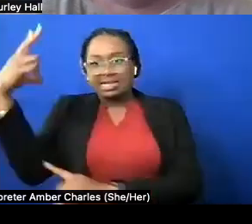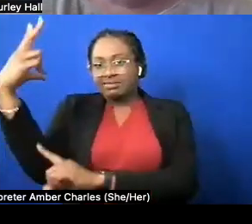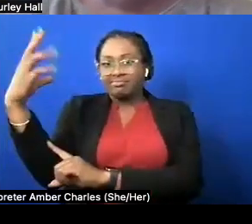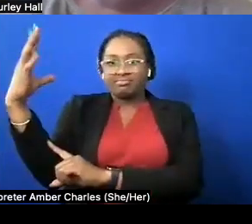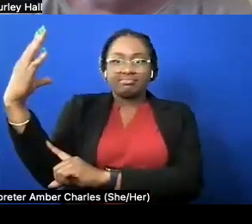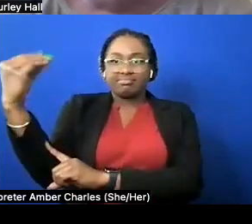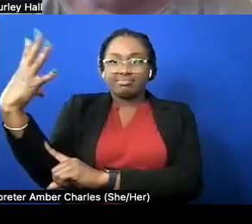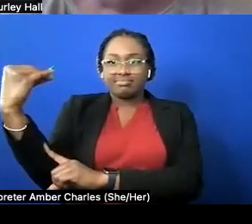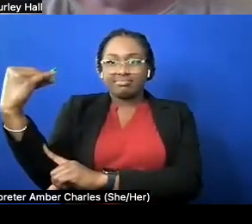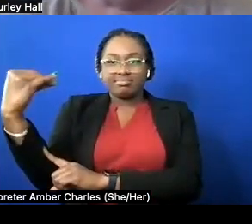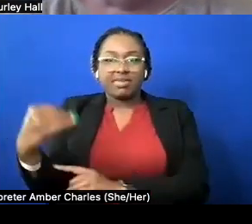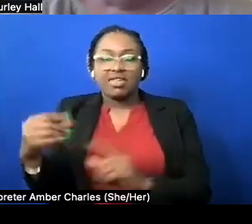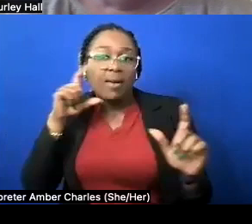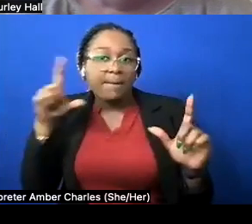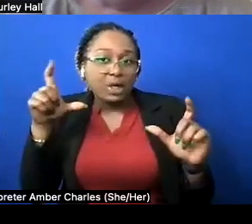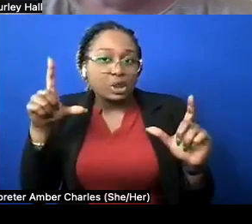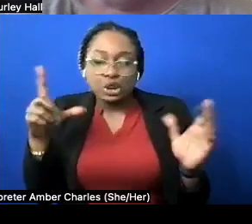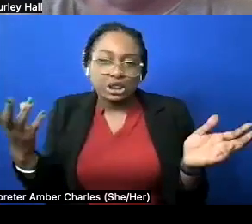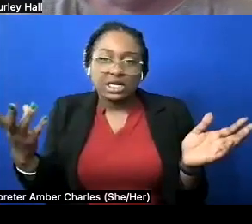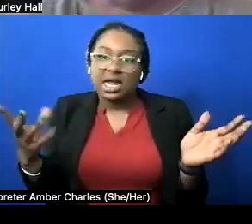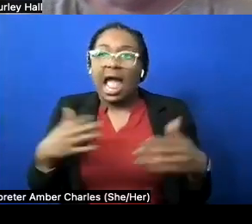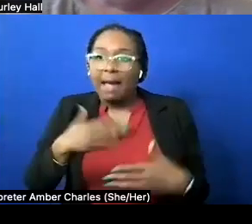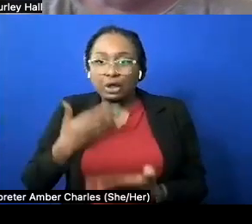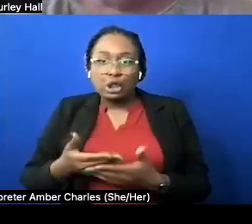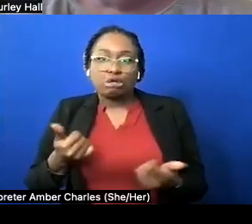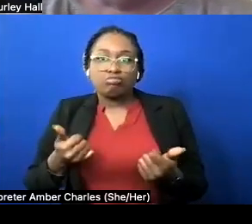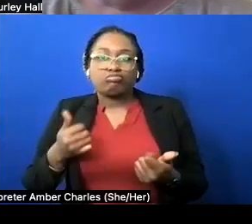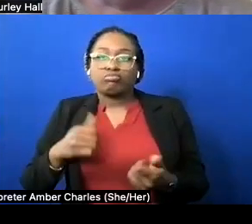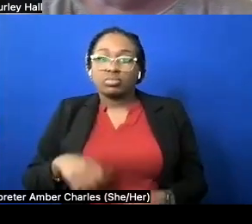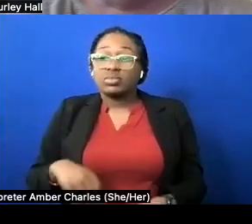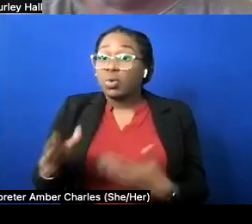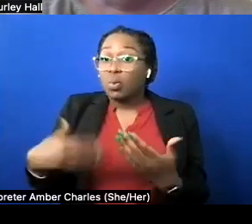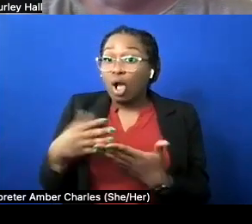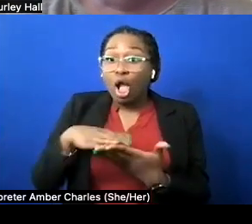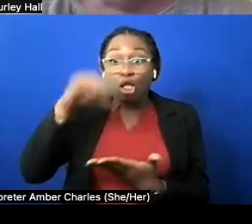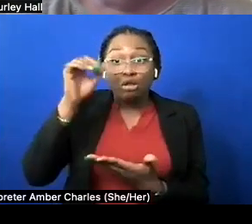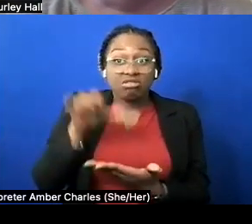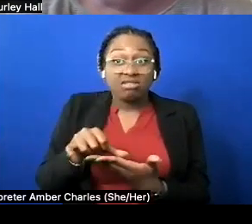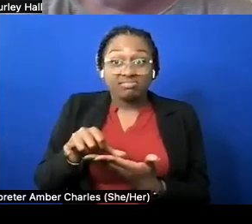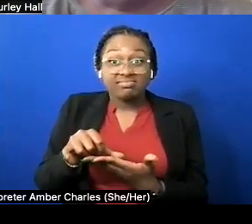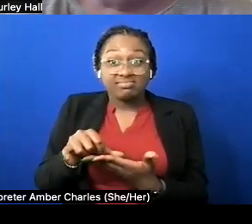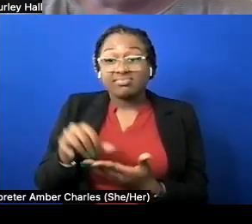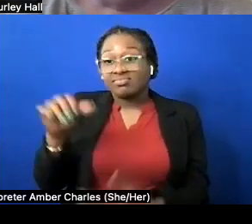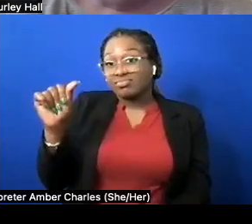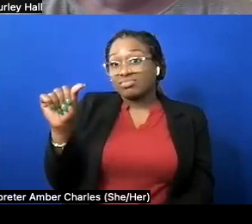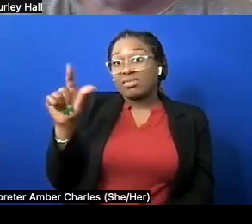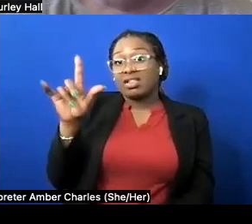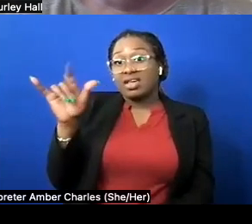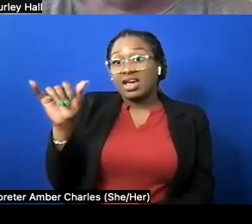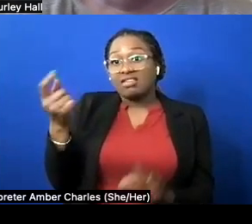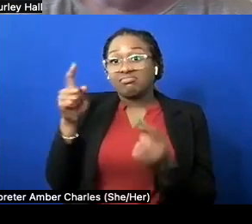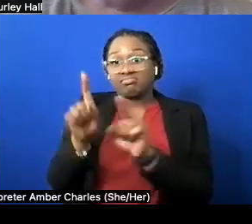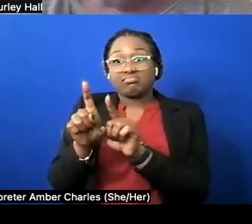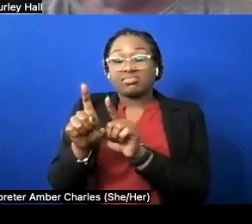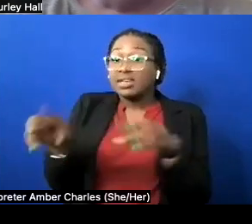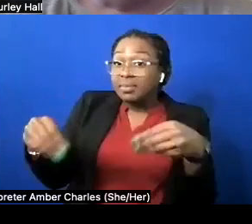moving. I'm good. Okay. I'm good. Now we all learned that in this, that allyship looks like give it and keep